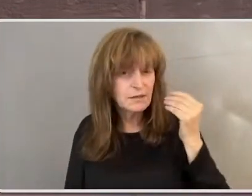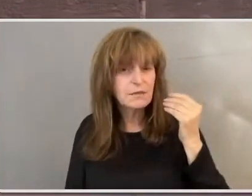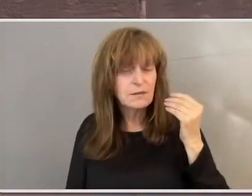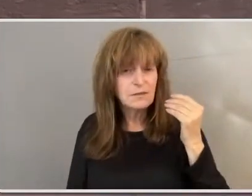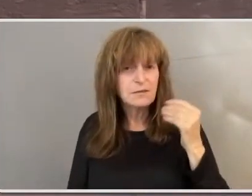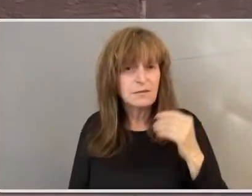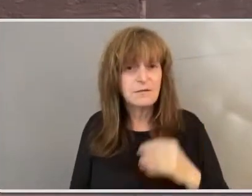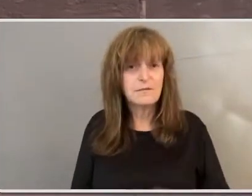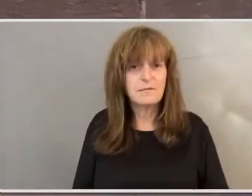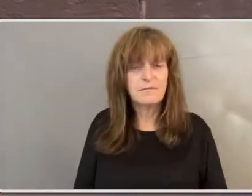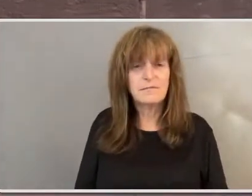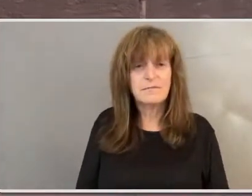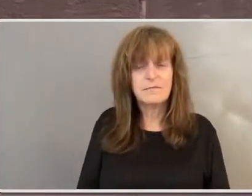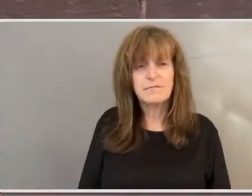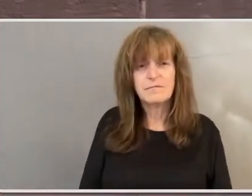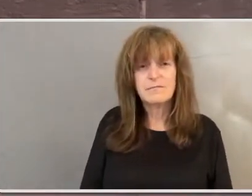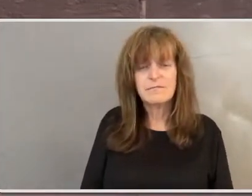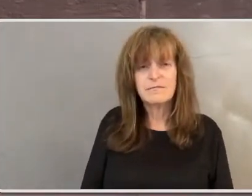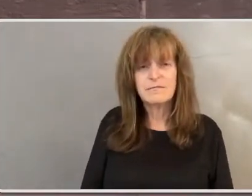Gego,